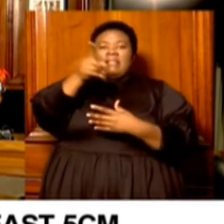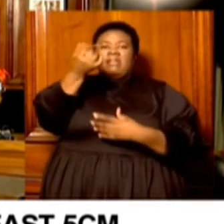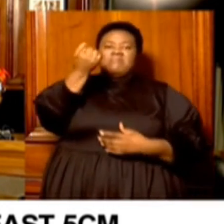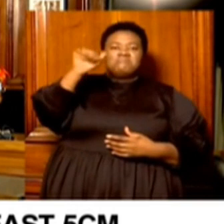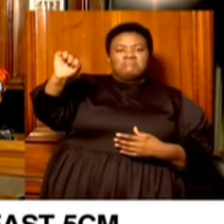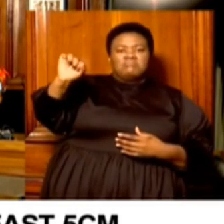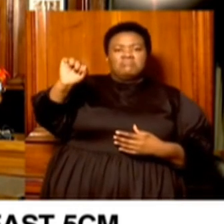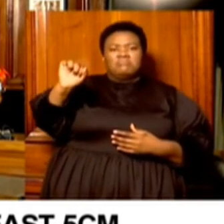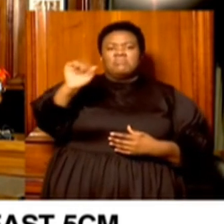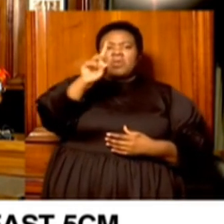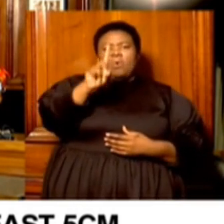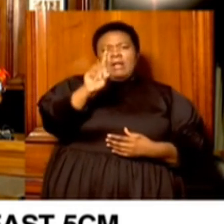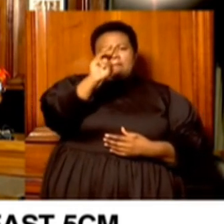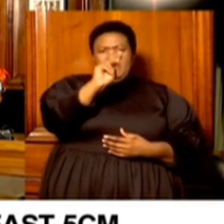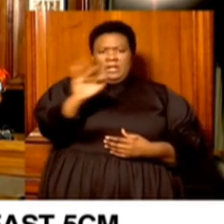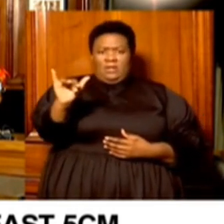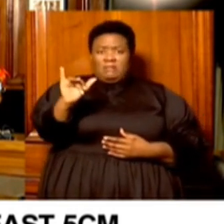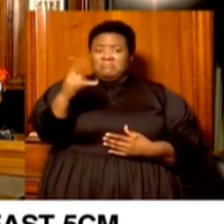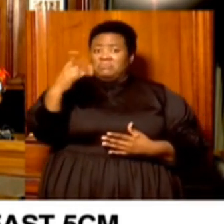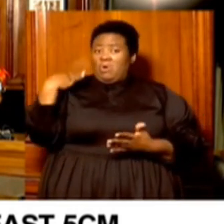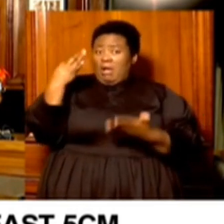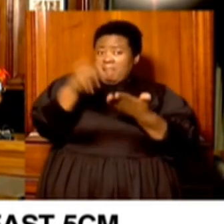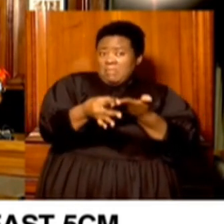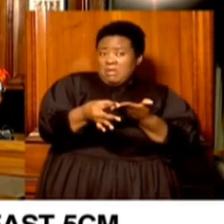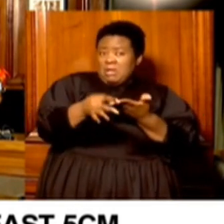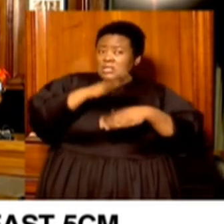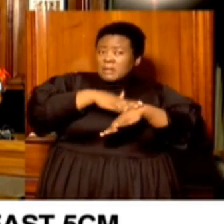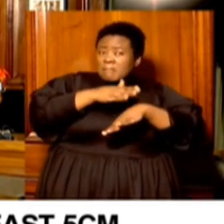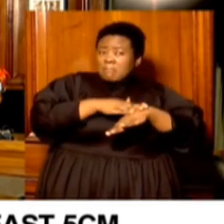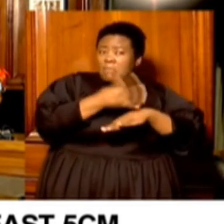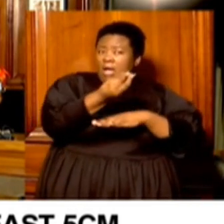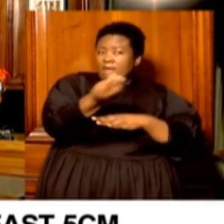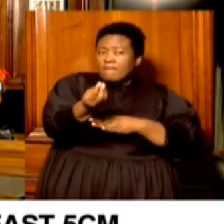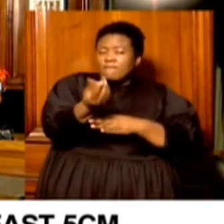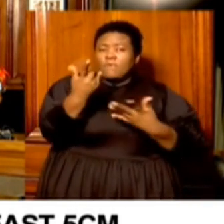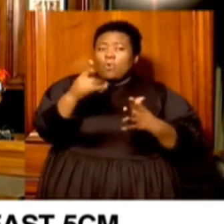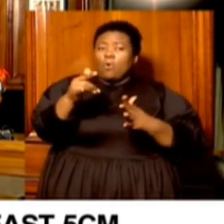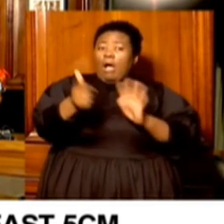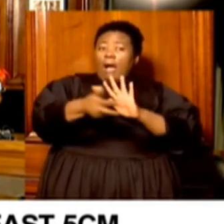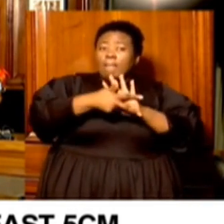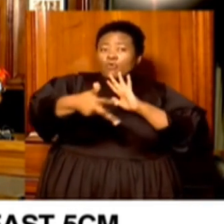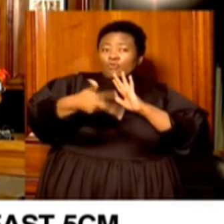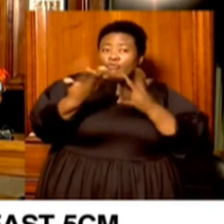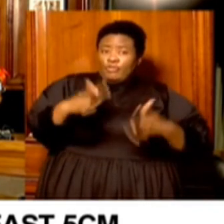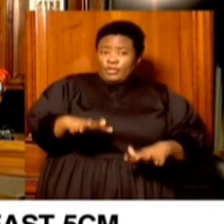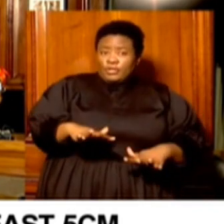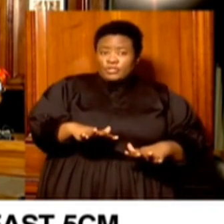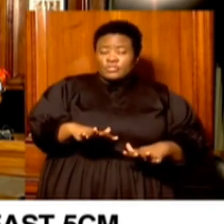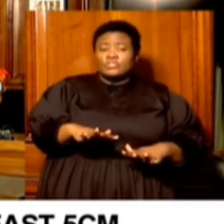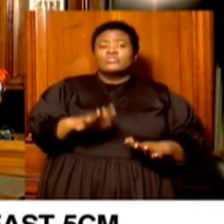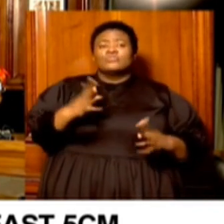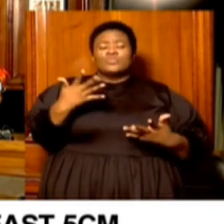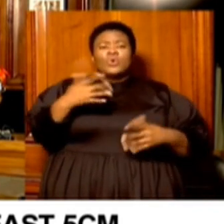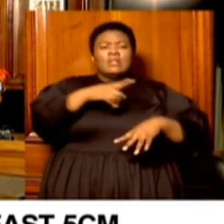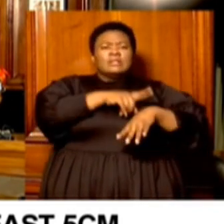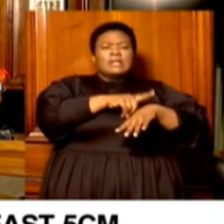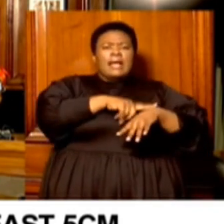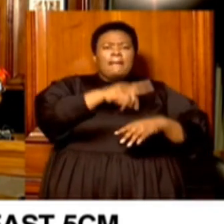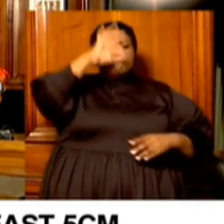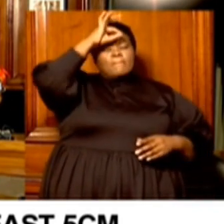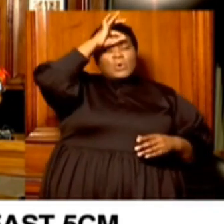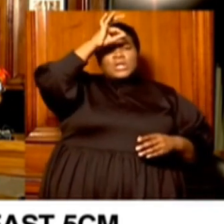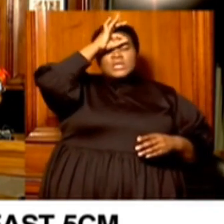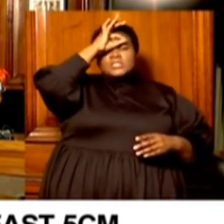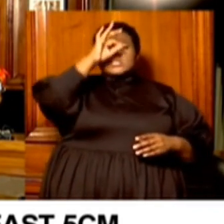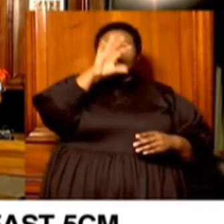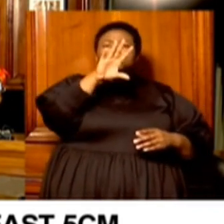yet, and have any been approved? She's also asking, what is the procedure when law enforcement